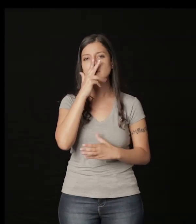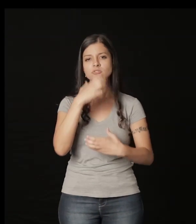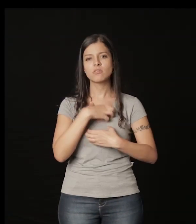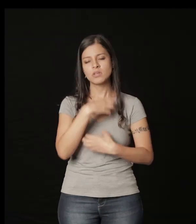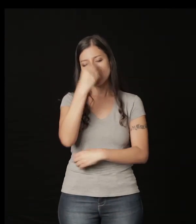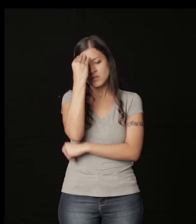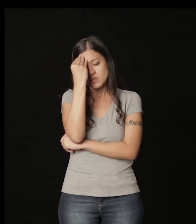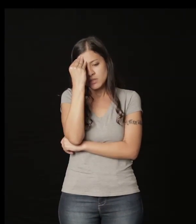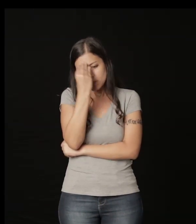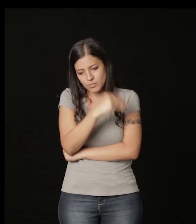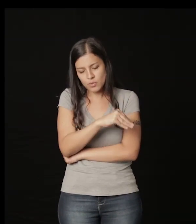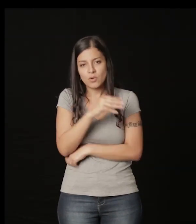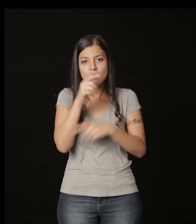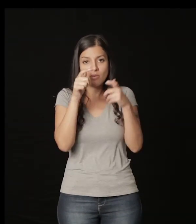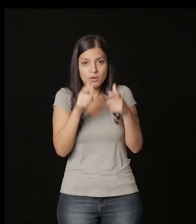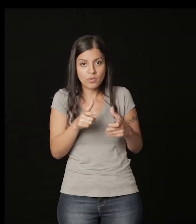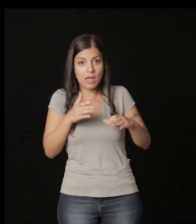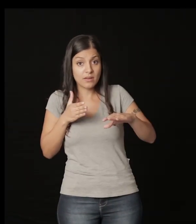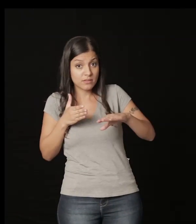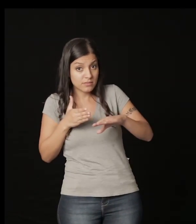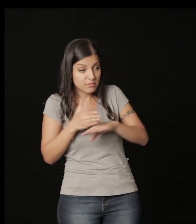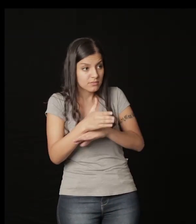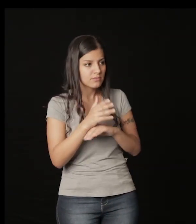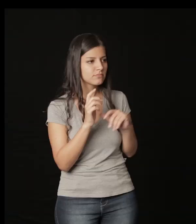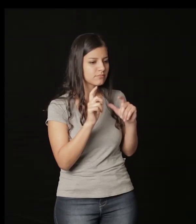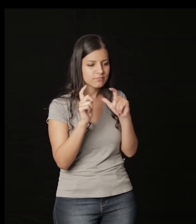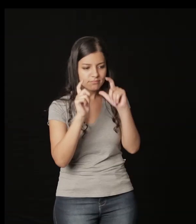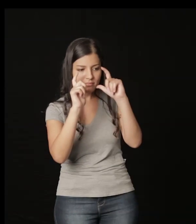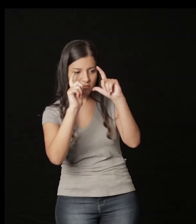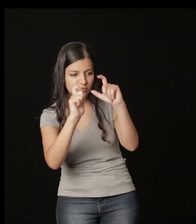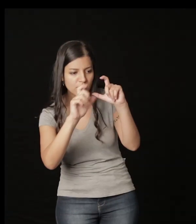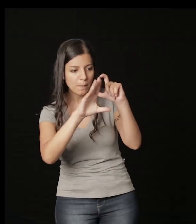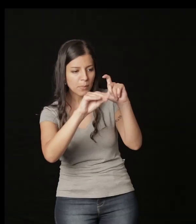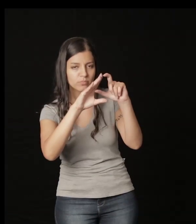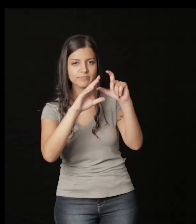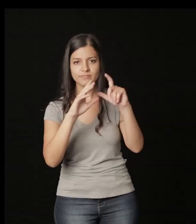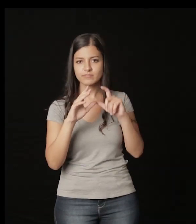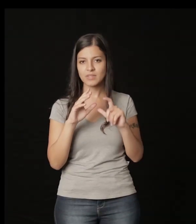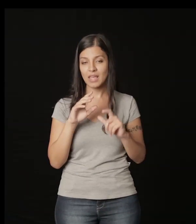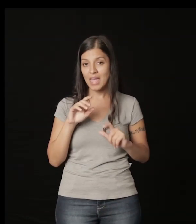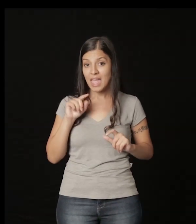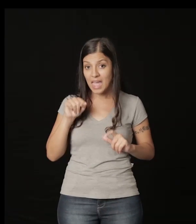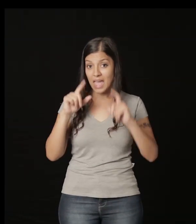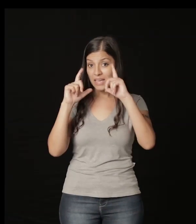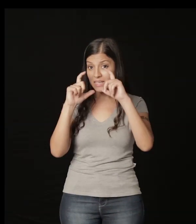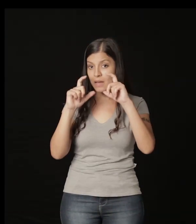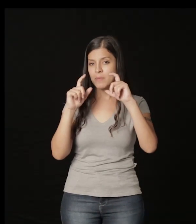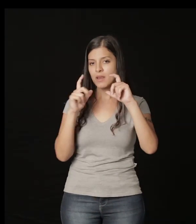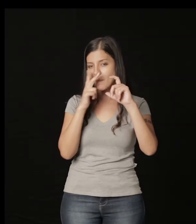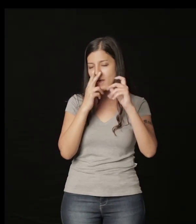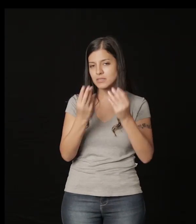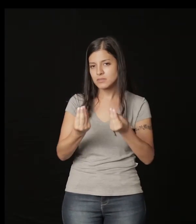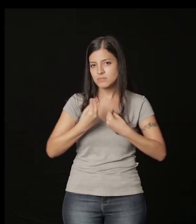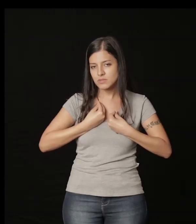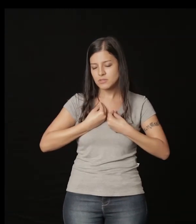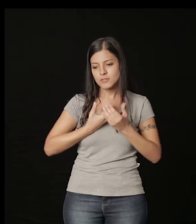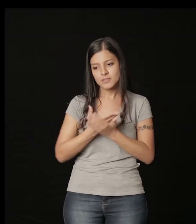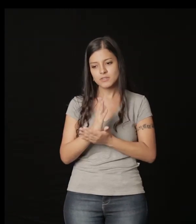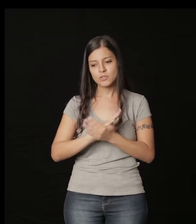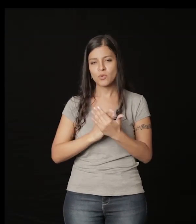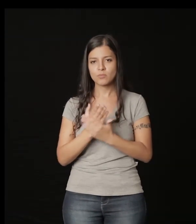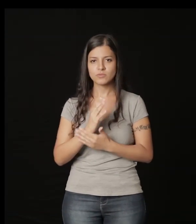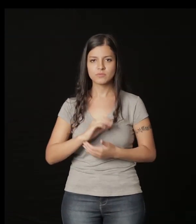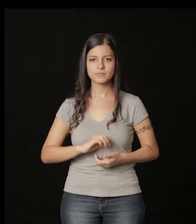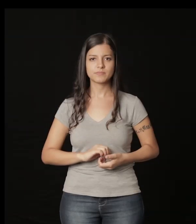of walking into these places and using the camera as a tool that started to feel uncomfortable. E